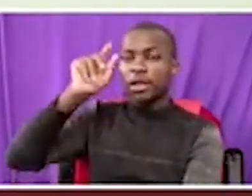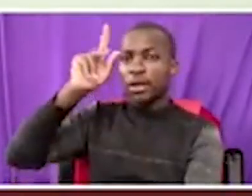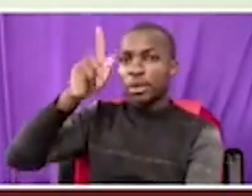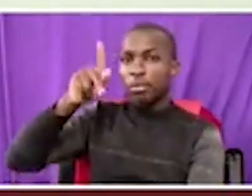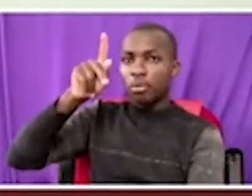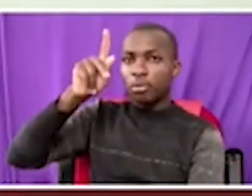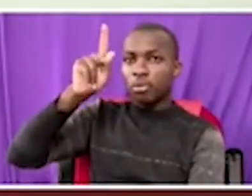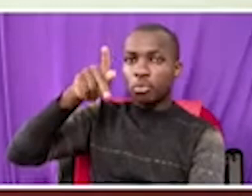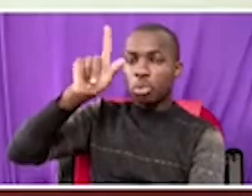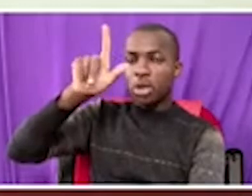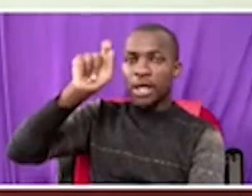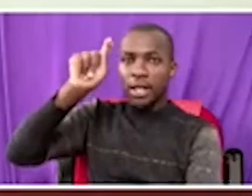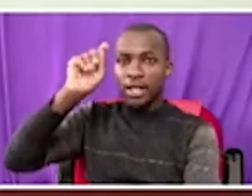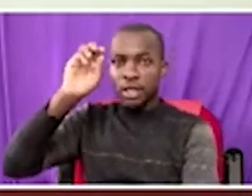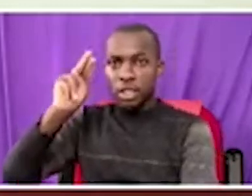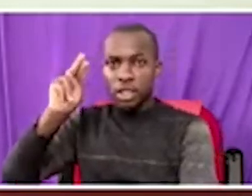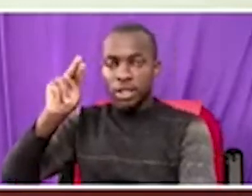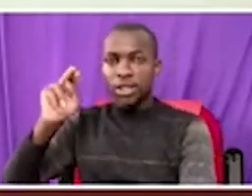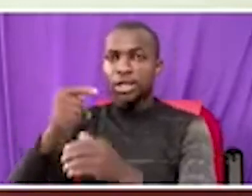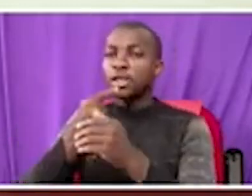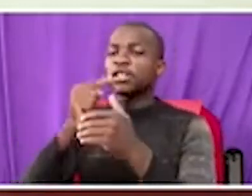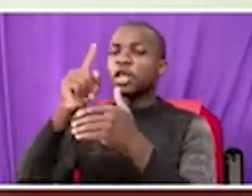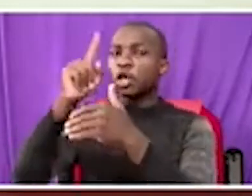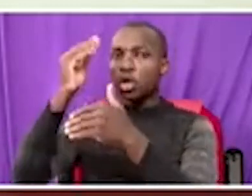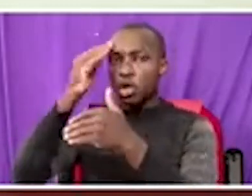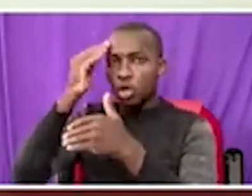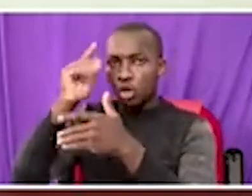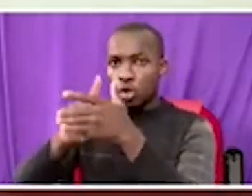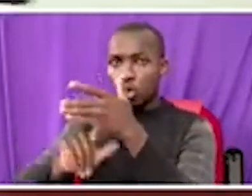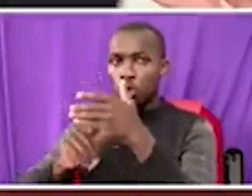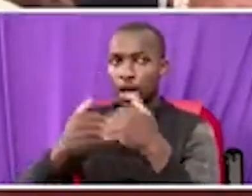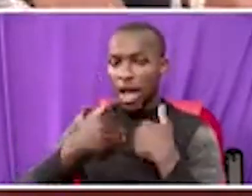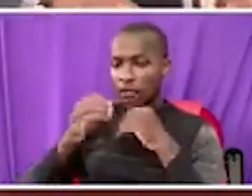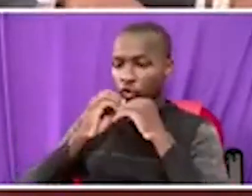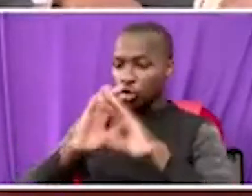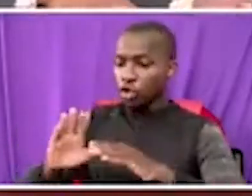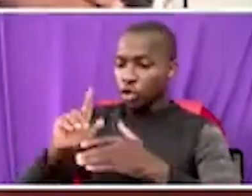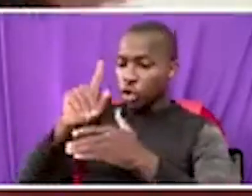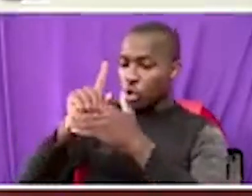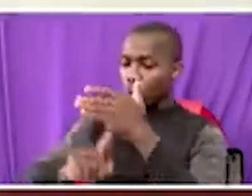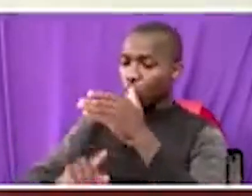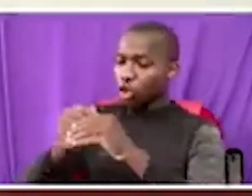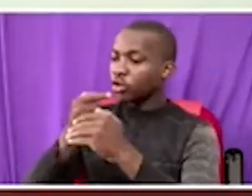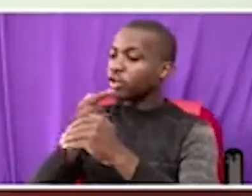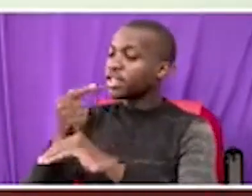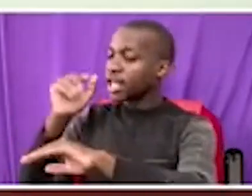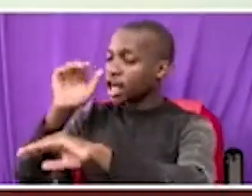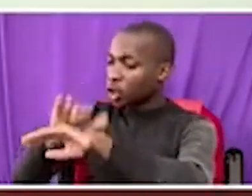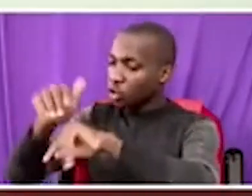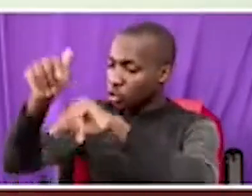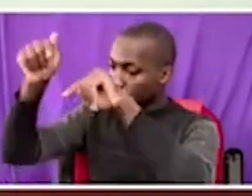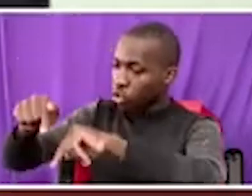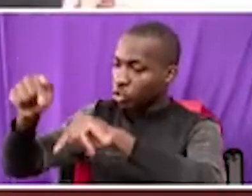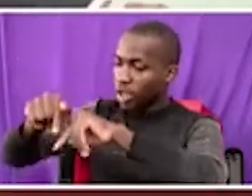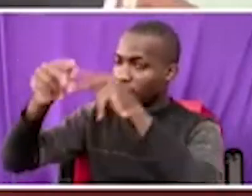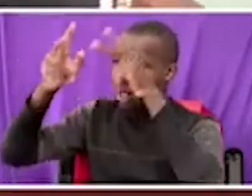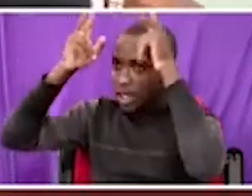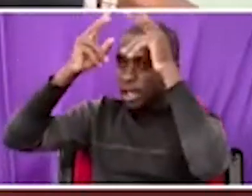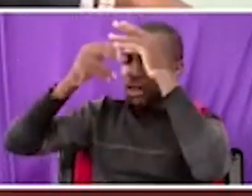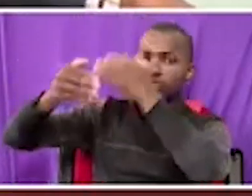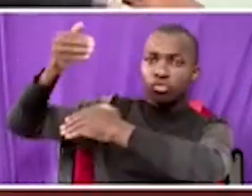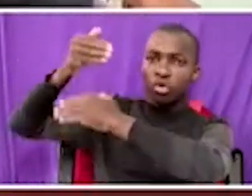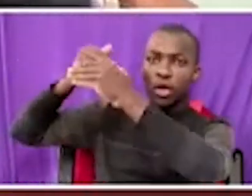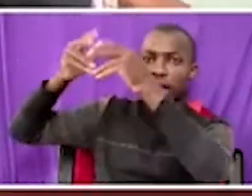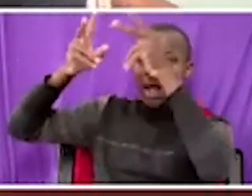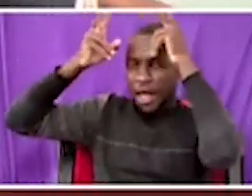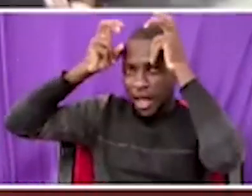specifically Aristotle, and he said, you know what? That's exactly how it was. What we call good today in the Bible was really